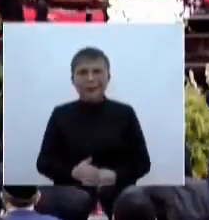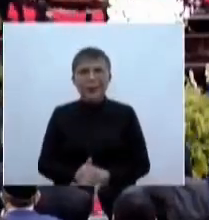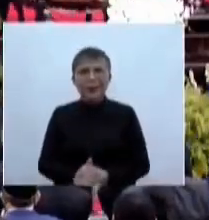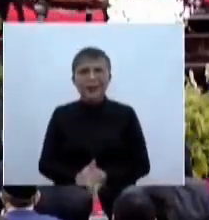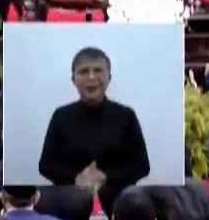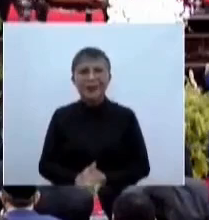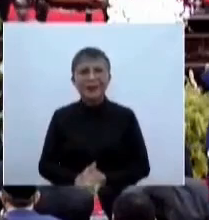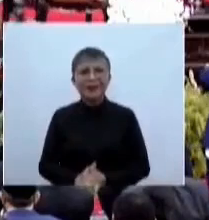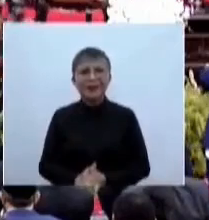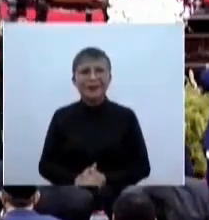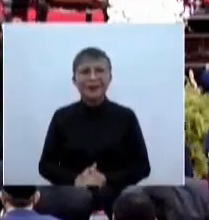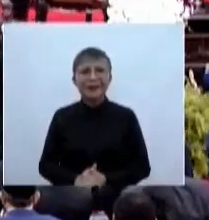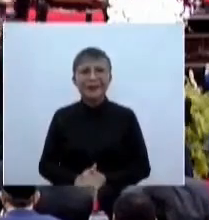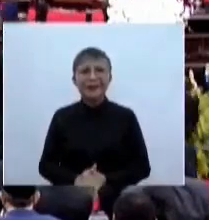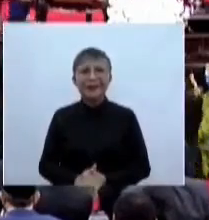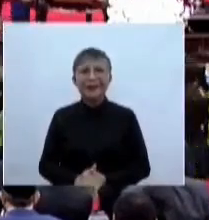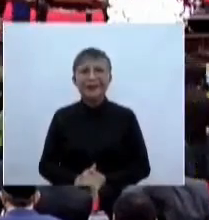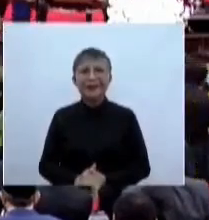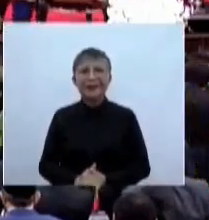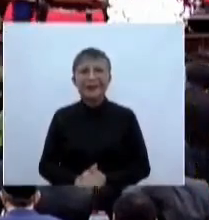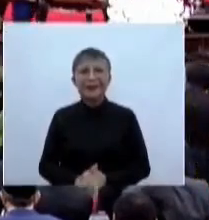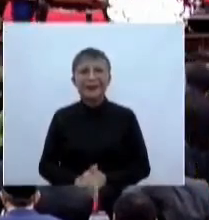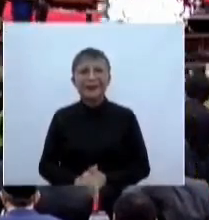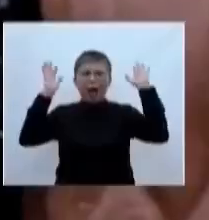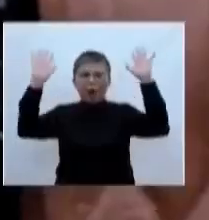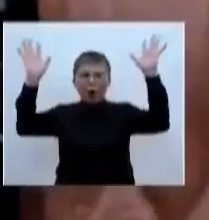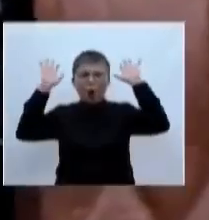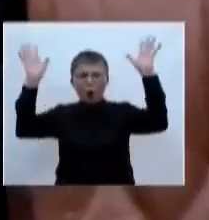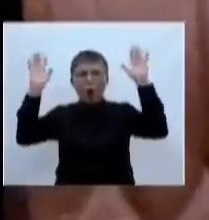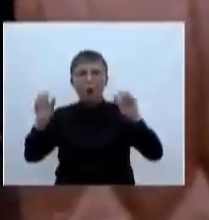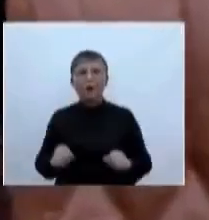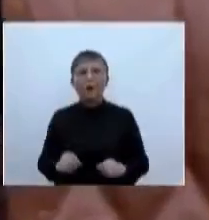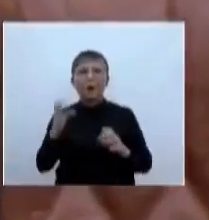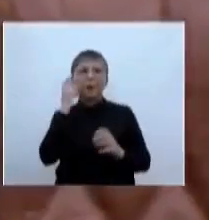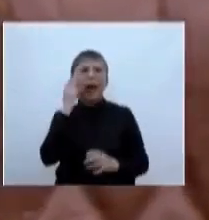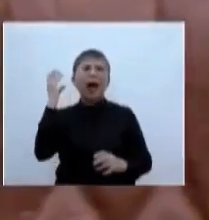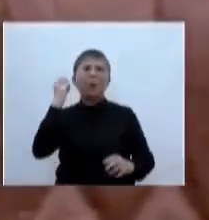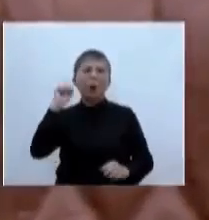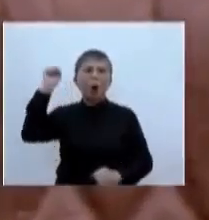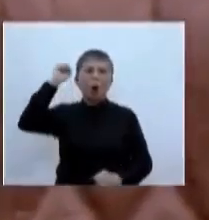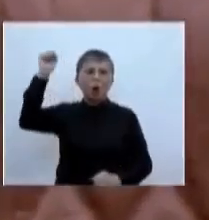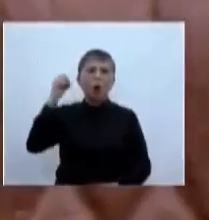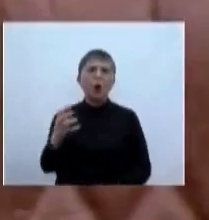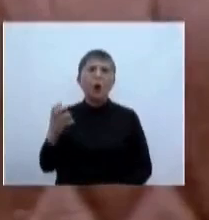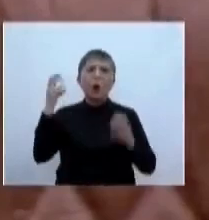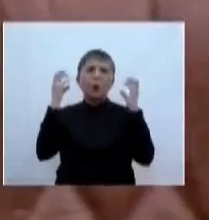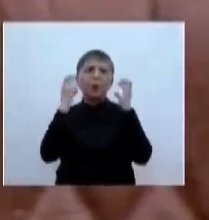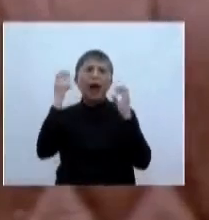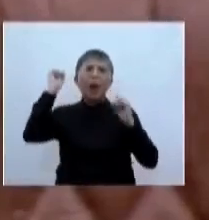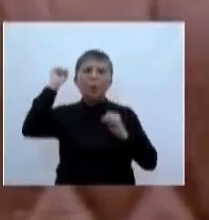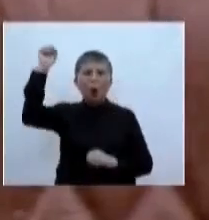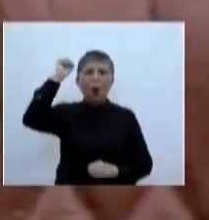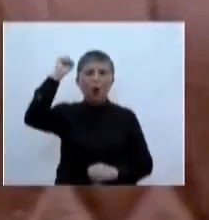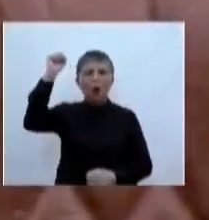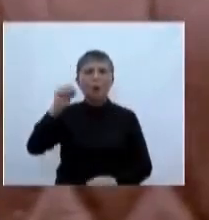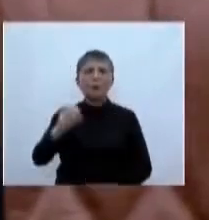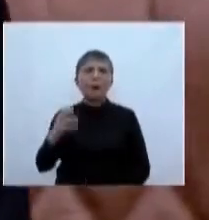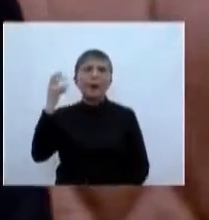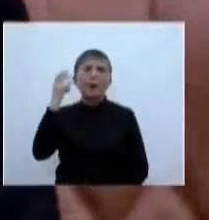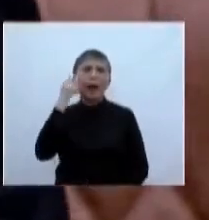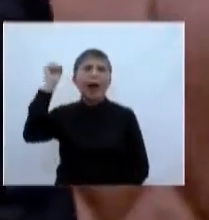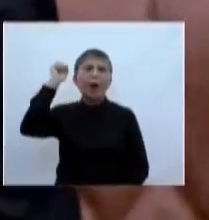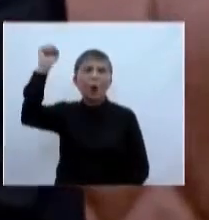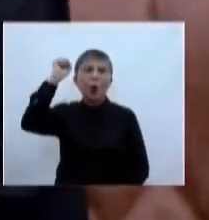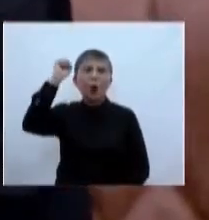at Prabowo's residence the night before, during which they discussed various issues and initiatives aimed at strengthening bilateral cooperation across